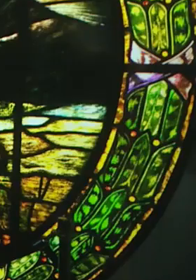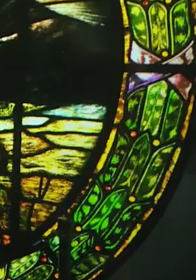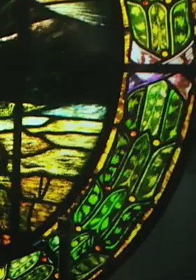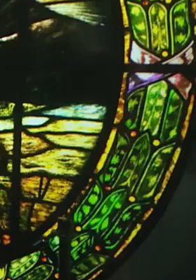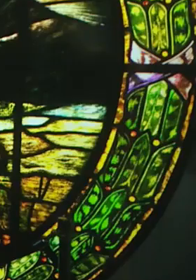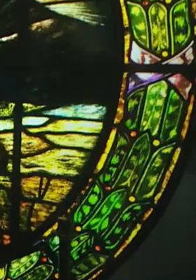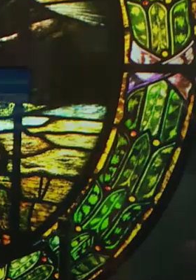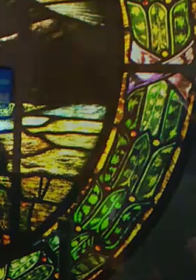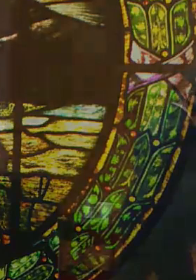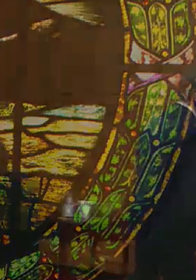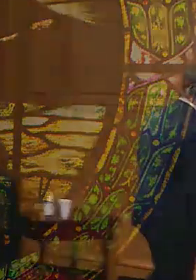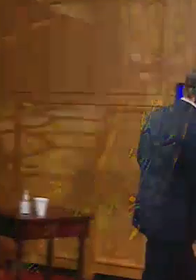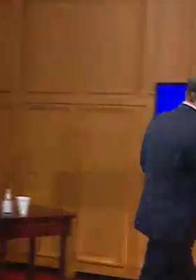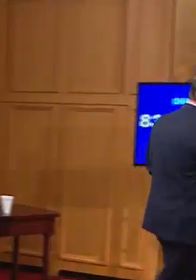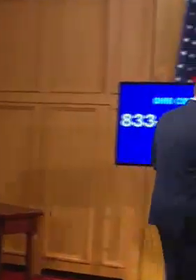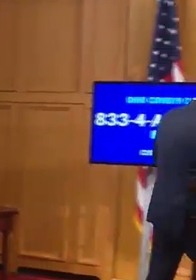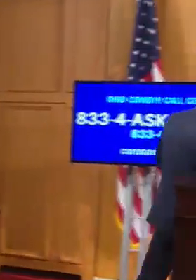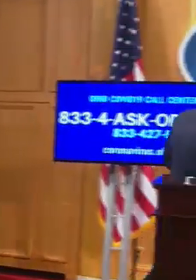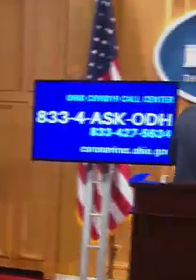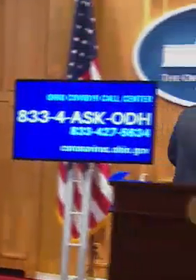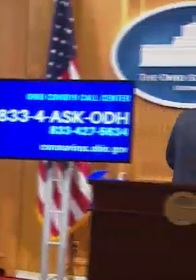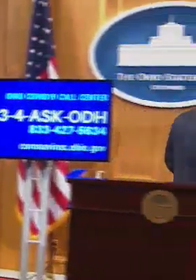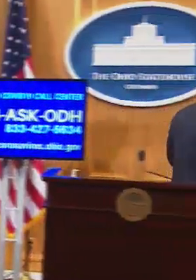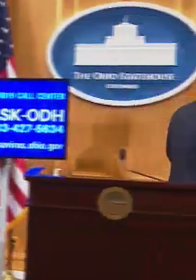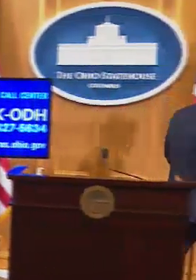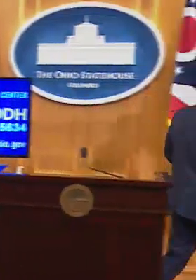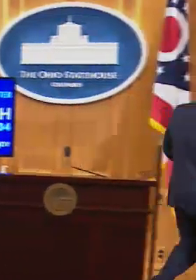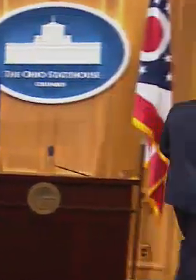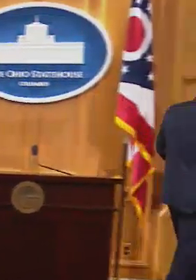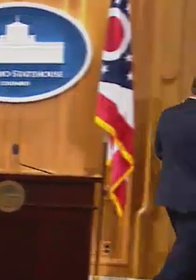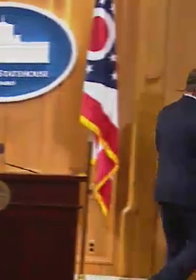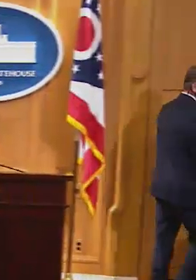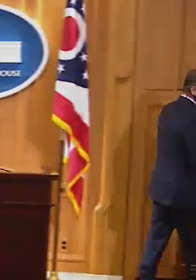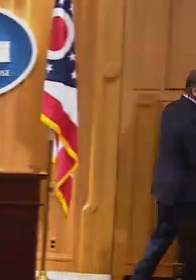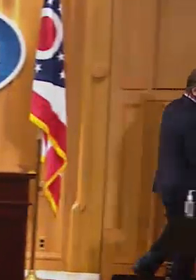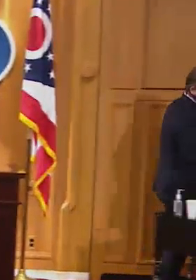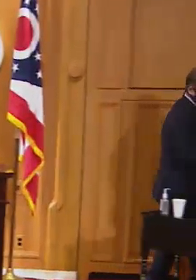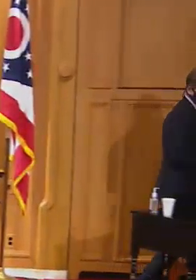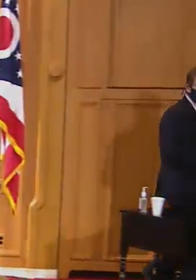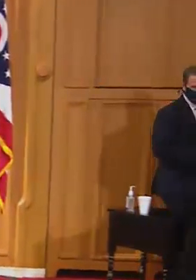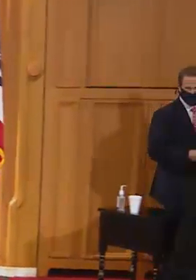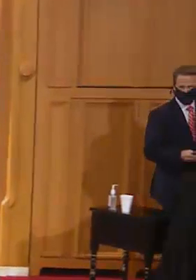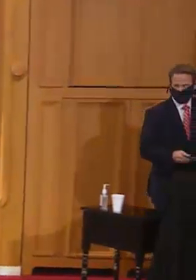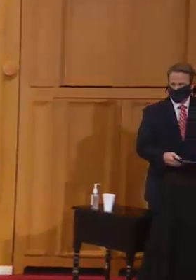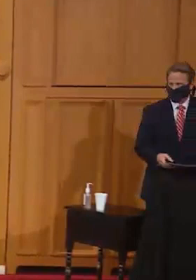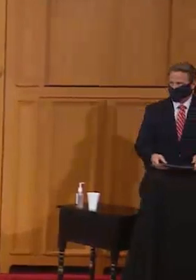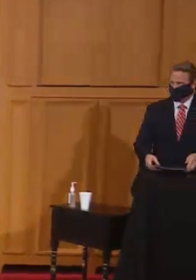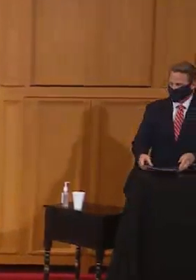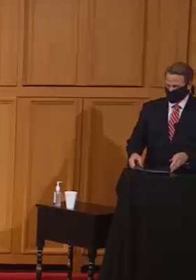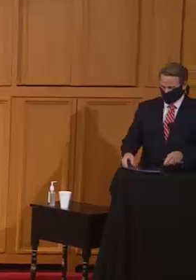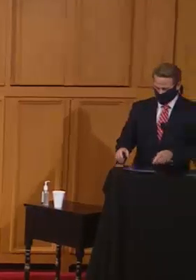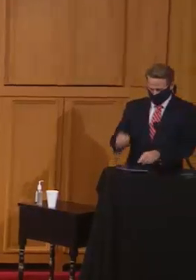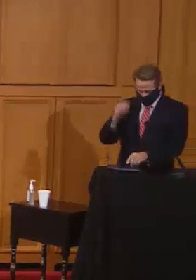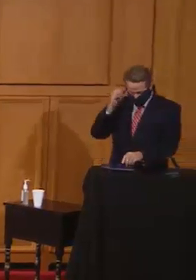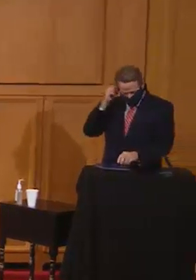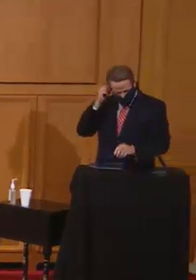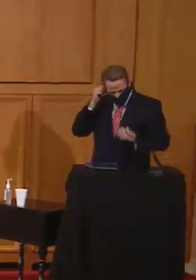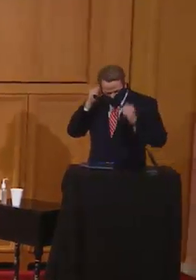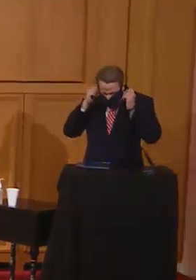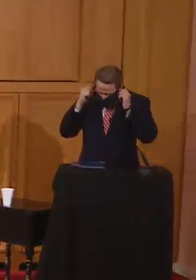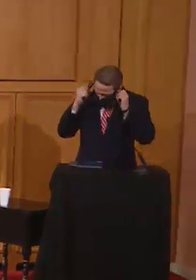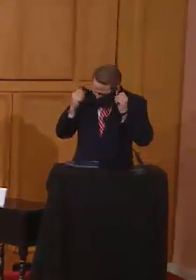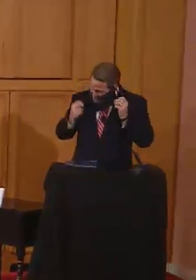John Husted, Ohio Department of Health Director Dr. Amy Acton, and Governor Mike DeWine, all coming into the room wearing masks. We've been encouraged